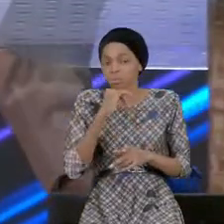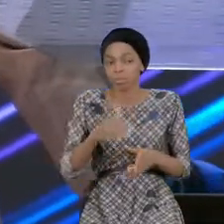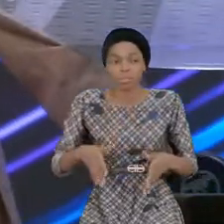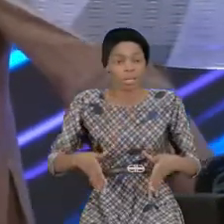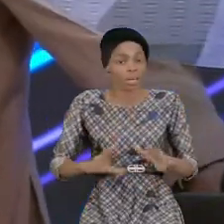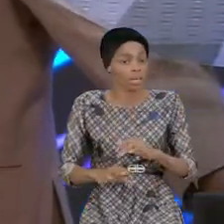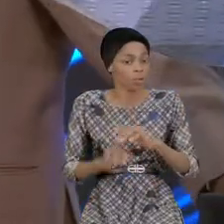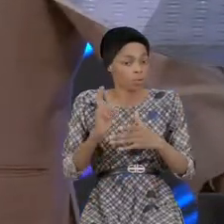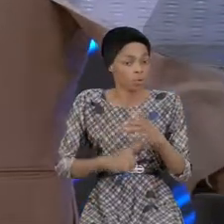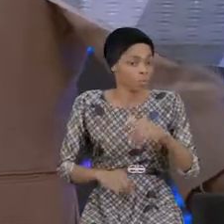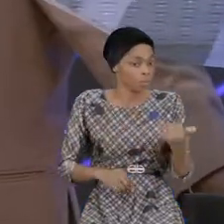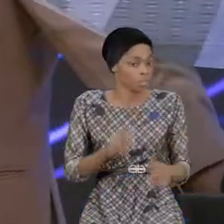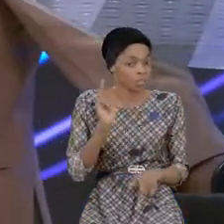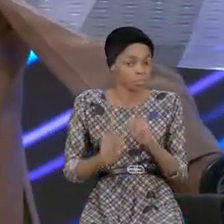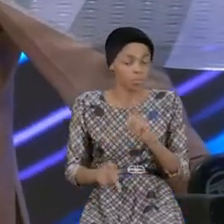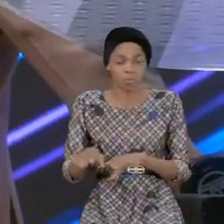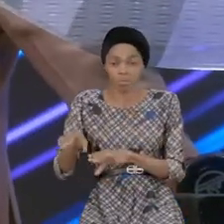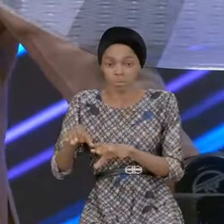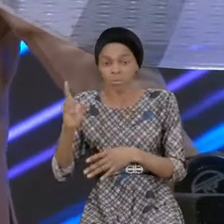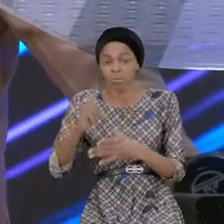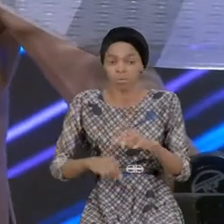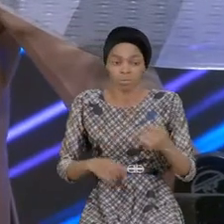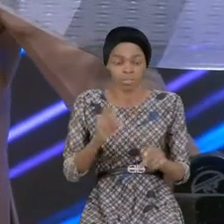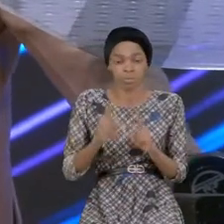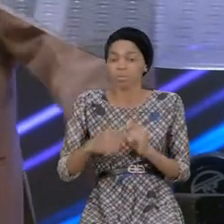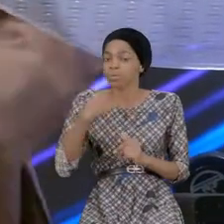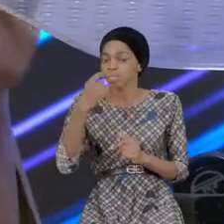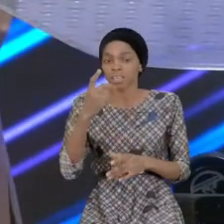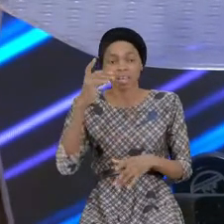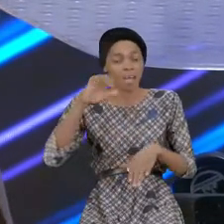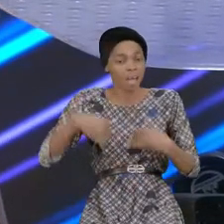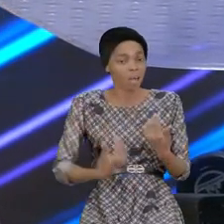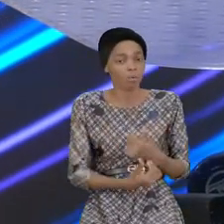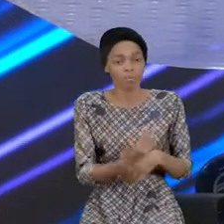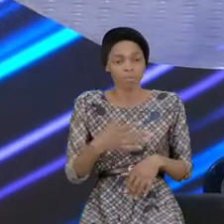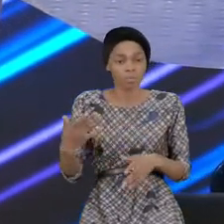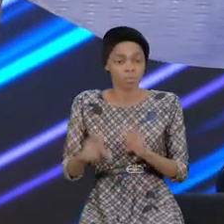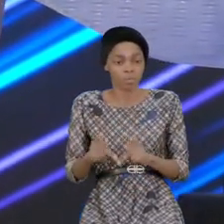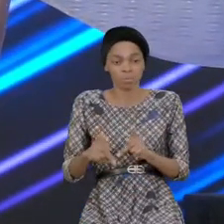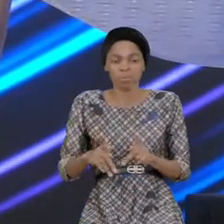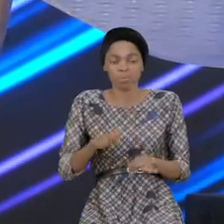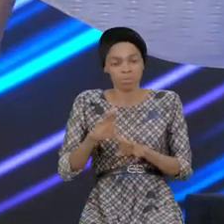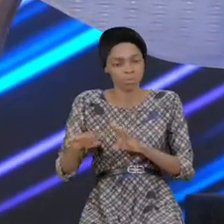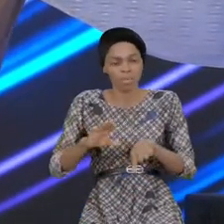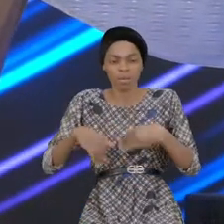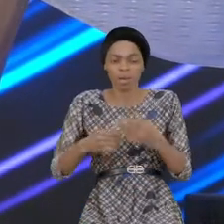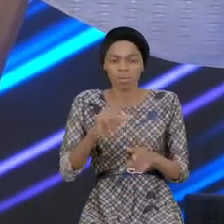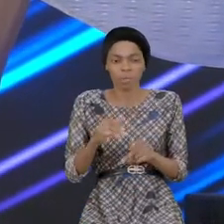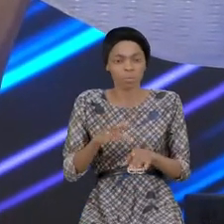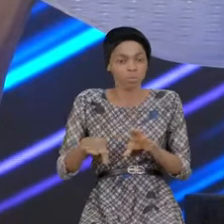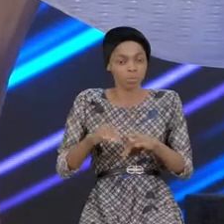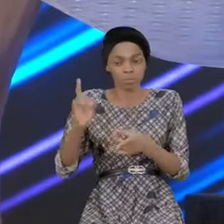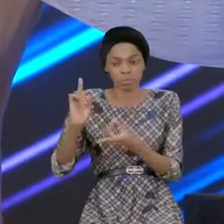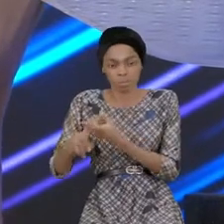what other people do, what other people say, how other people behave, how they react against him, how